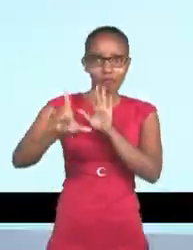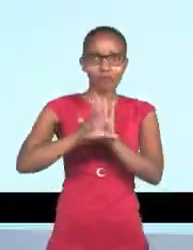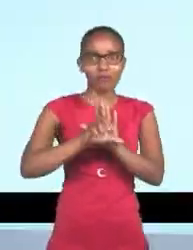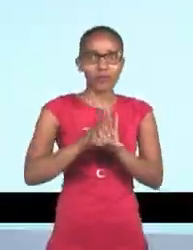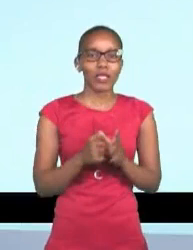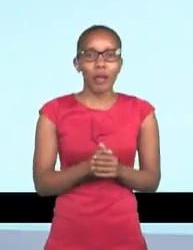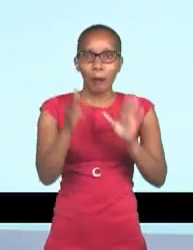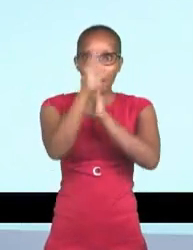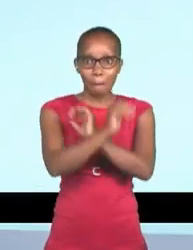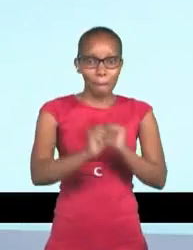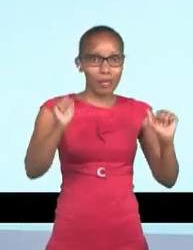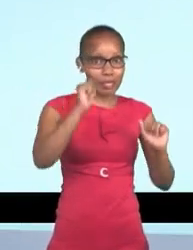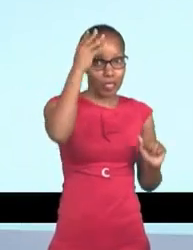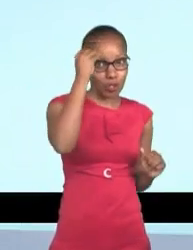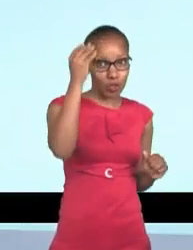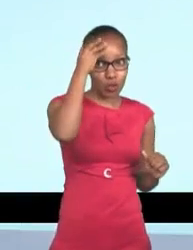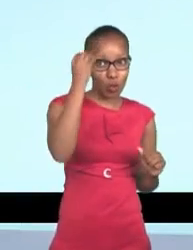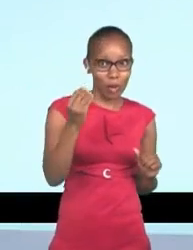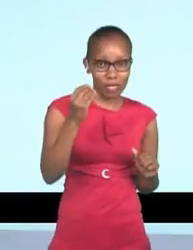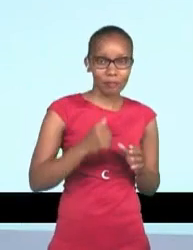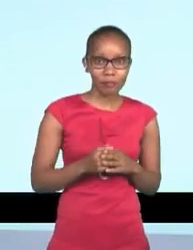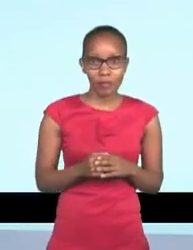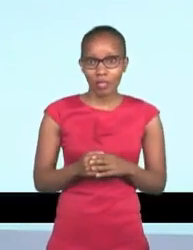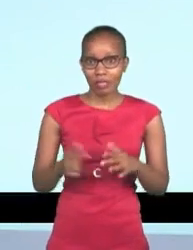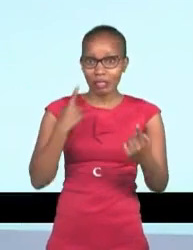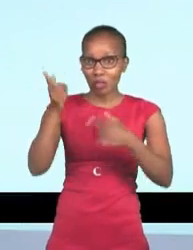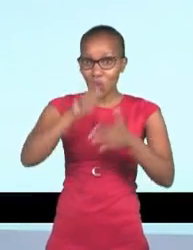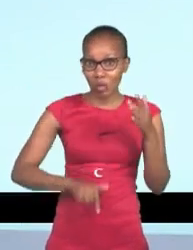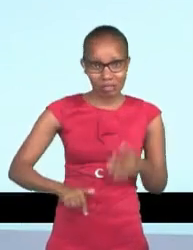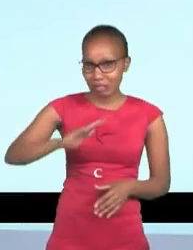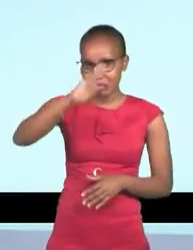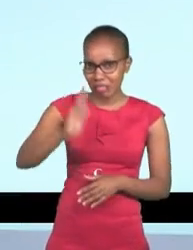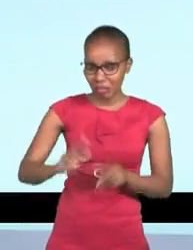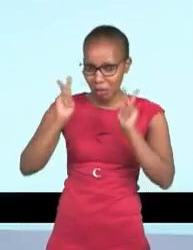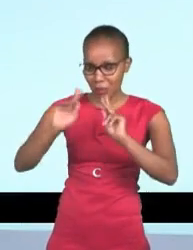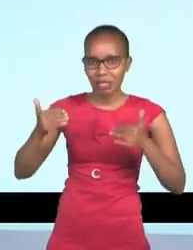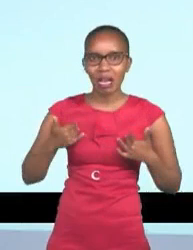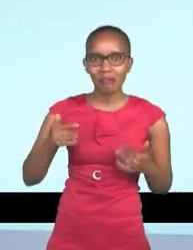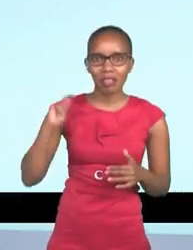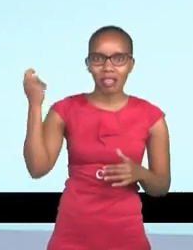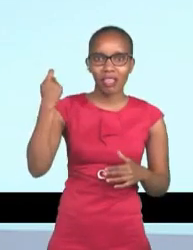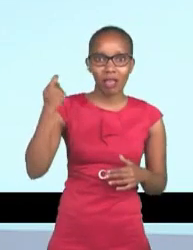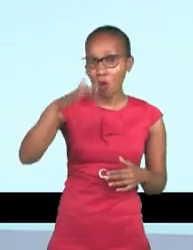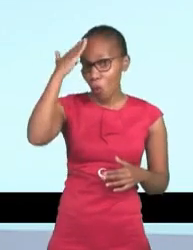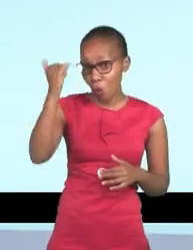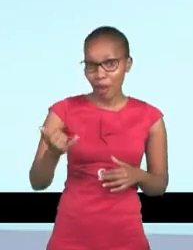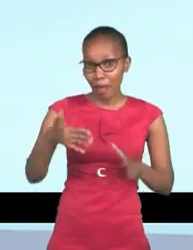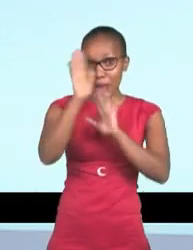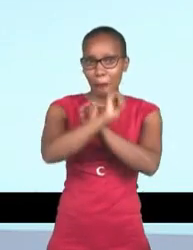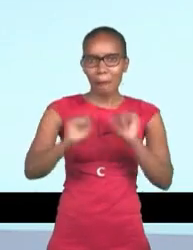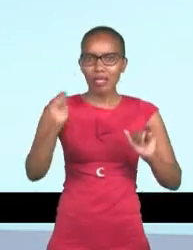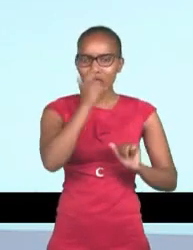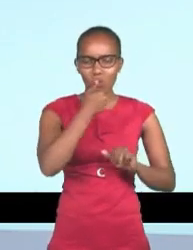Farmajo has almost vowed in his heart that he will never have peace with Kenya. This is a president who is